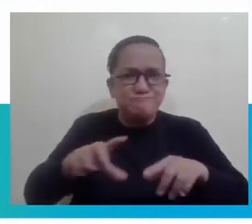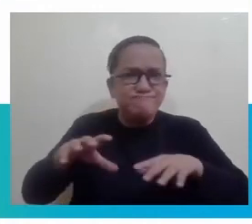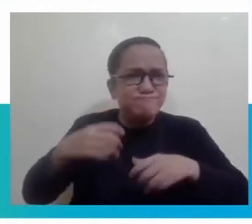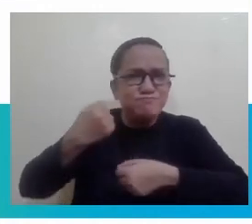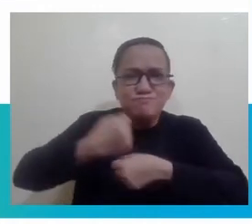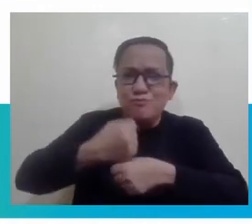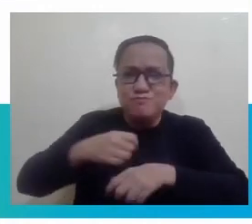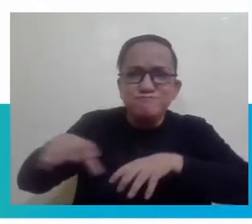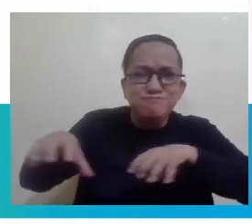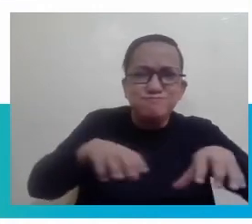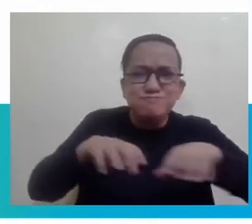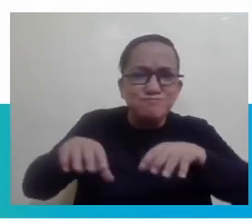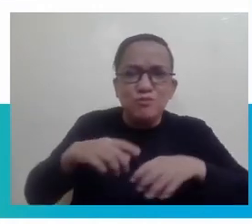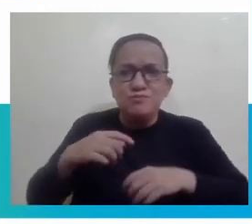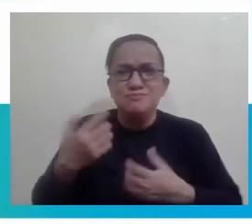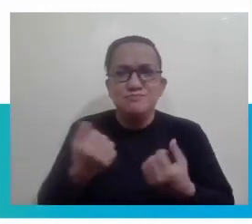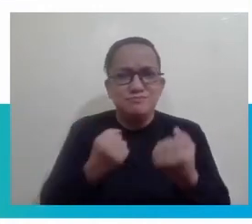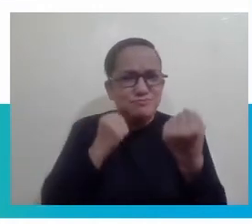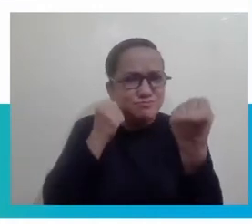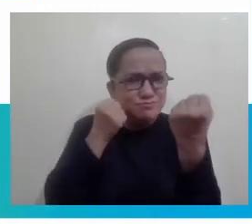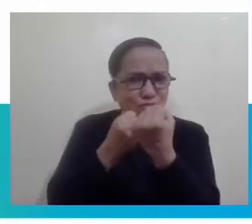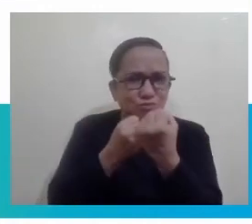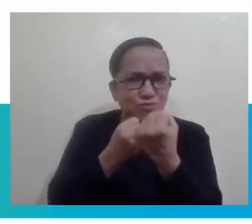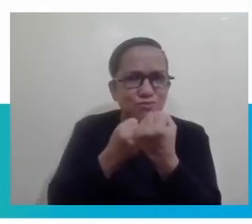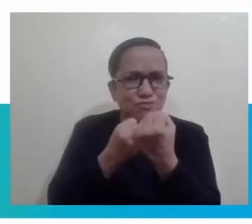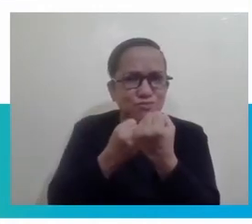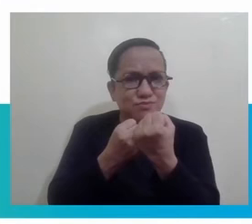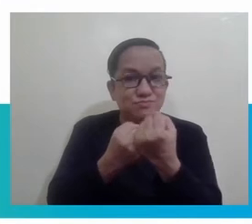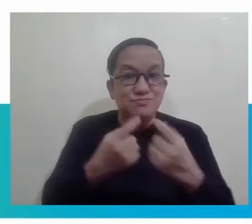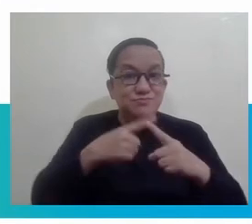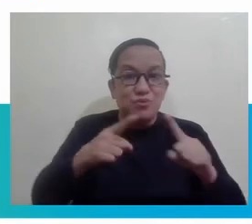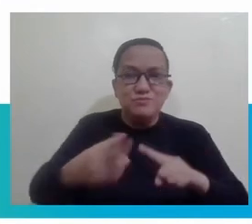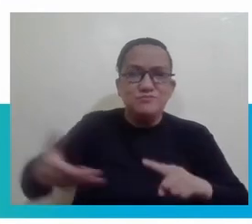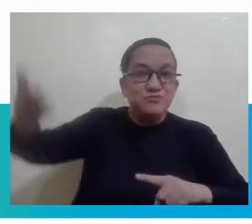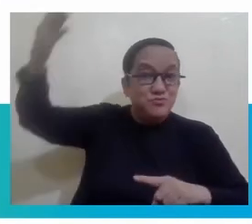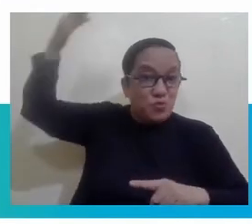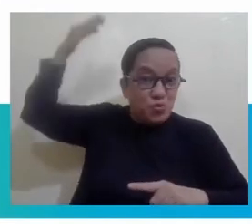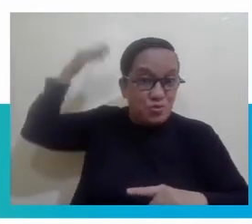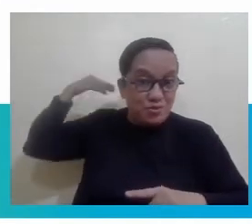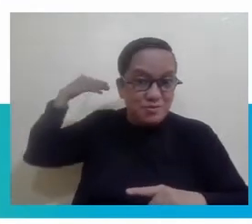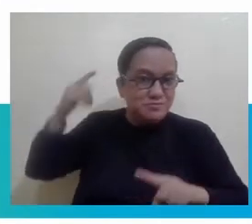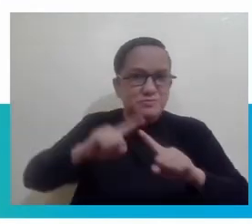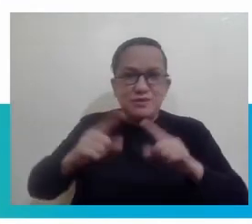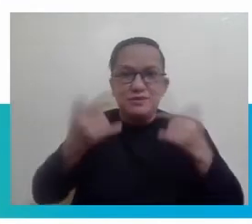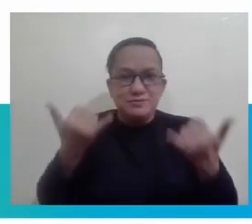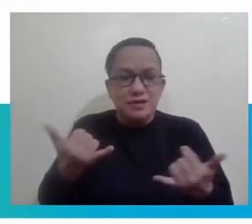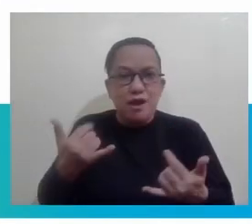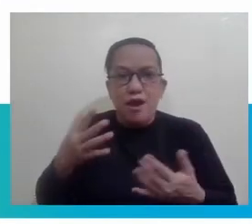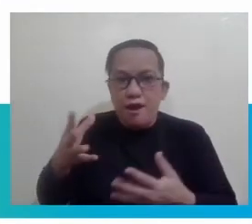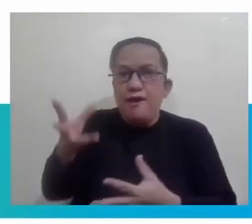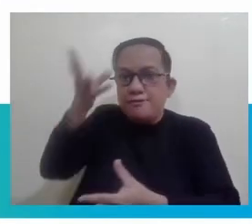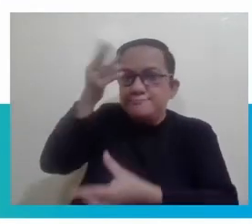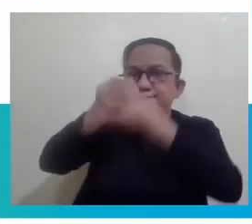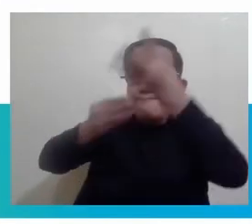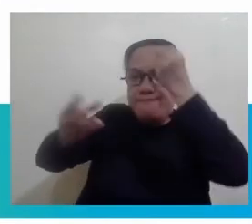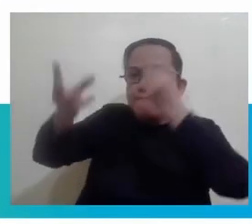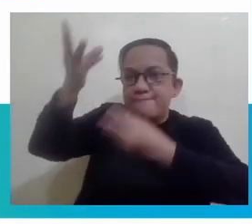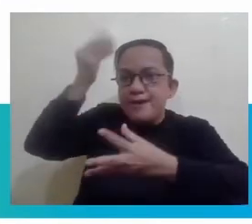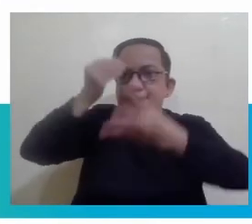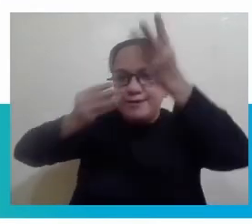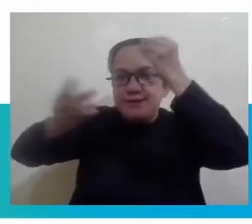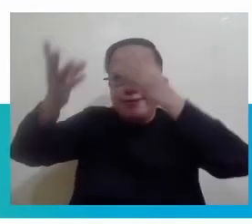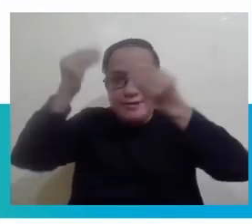ago. So we're learning on the way by doing very strict project evaluations and picking up on the learning